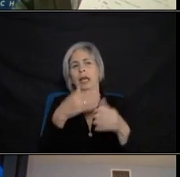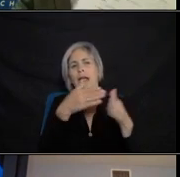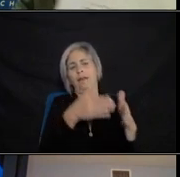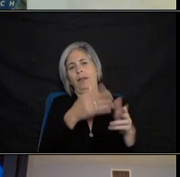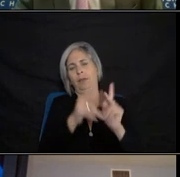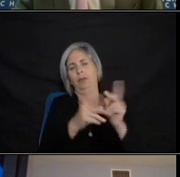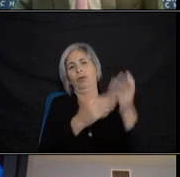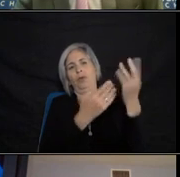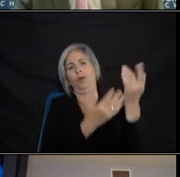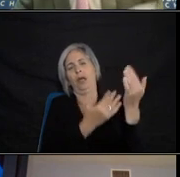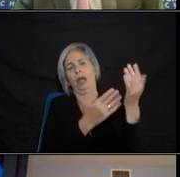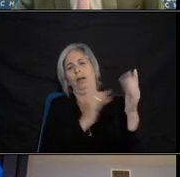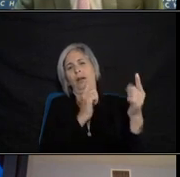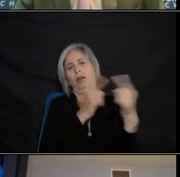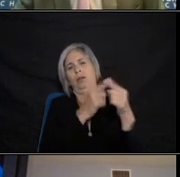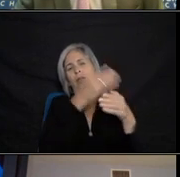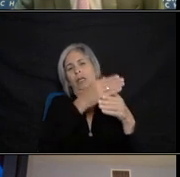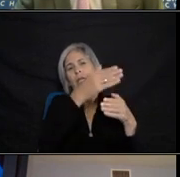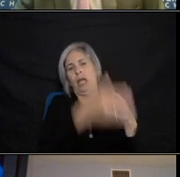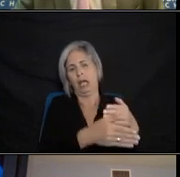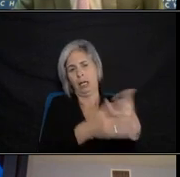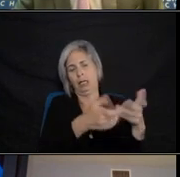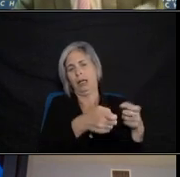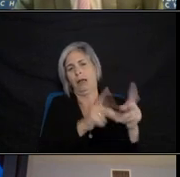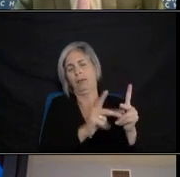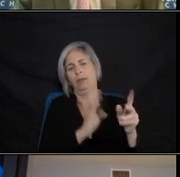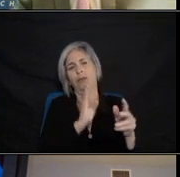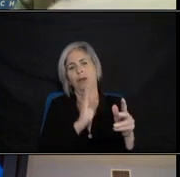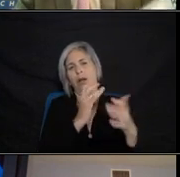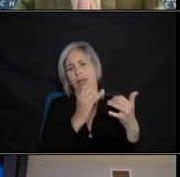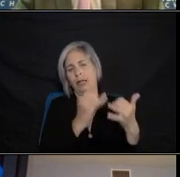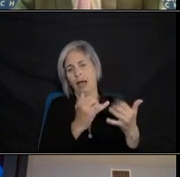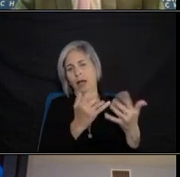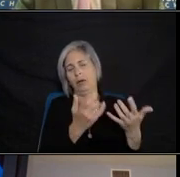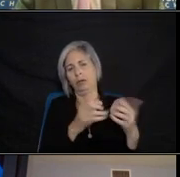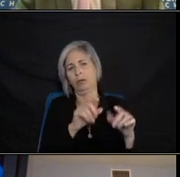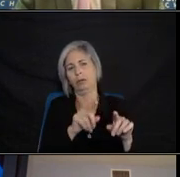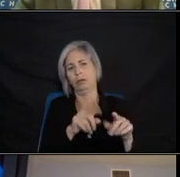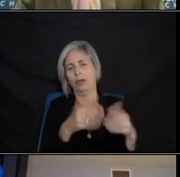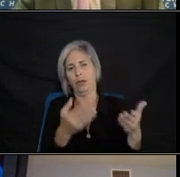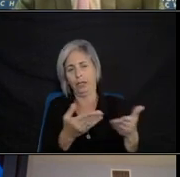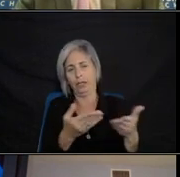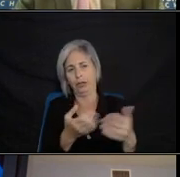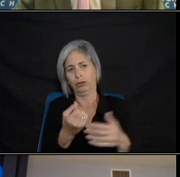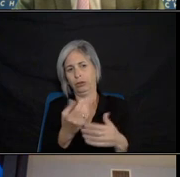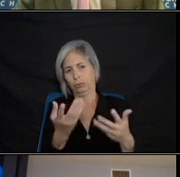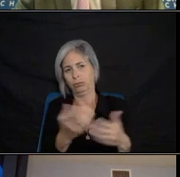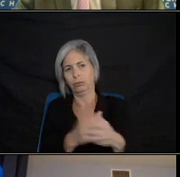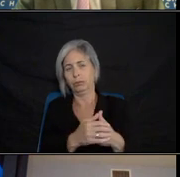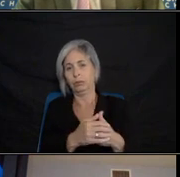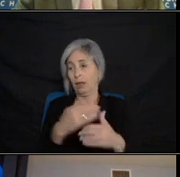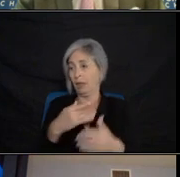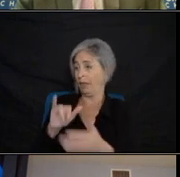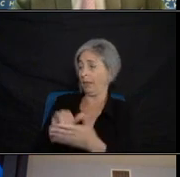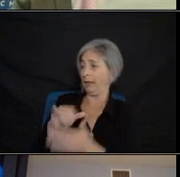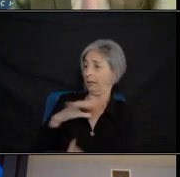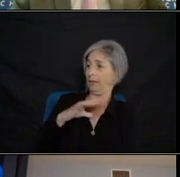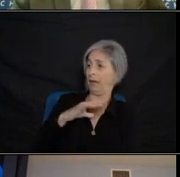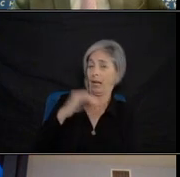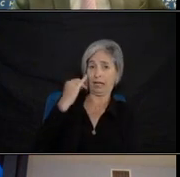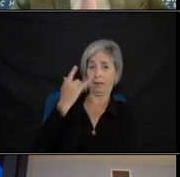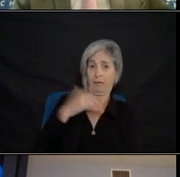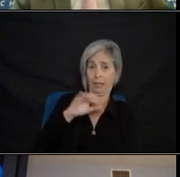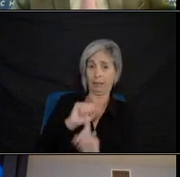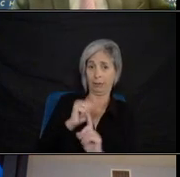end, give them the opportunity to speak for the 3 minutes plus they are here. So and that's fine. If that's the